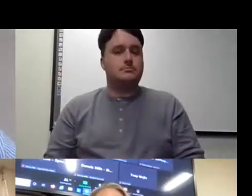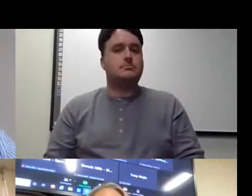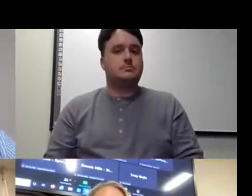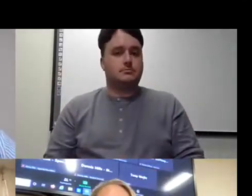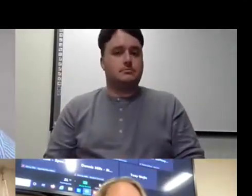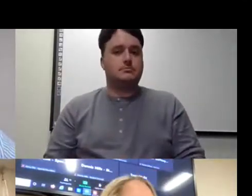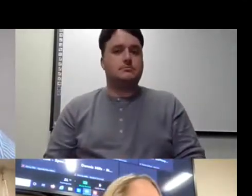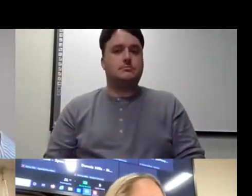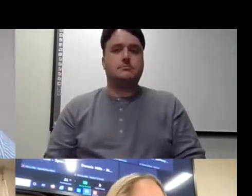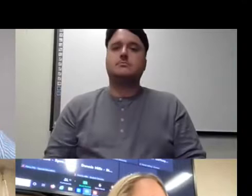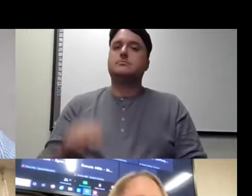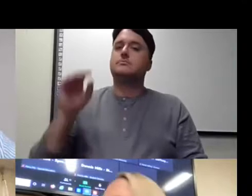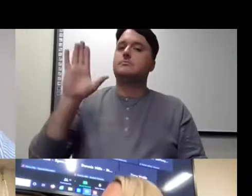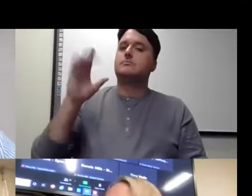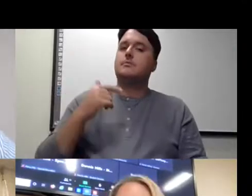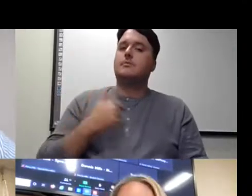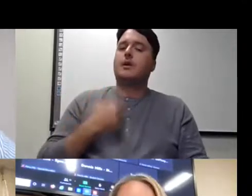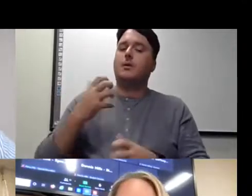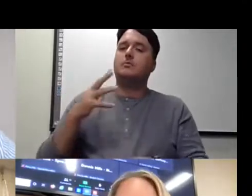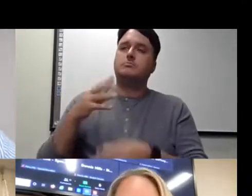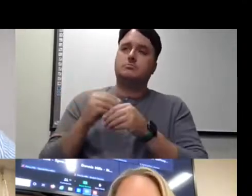Yeah, I wanted to add that